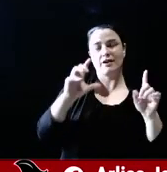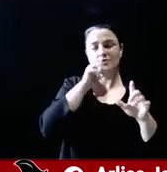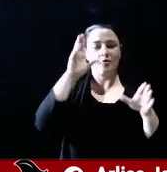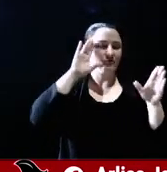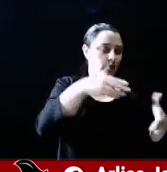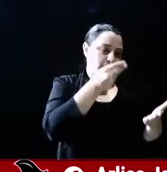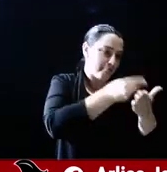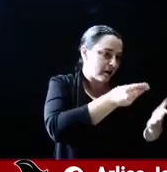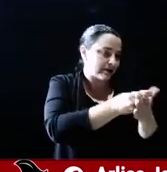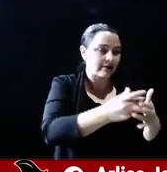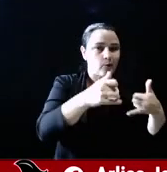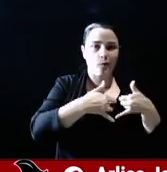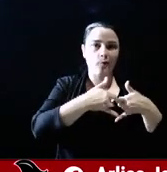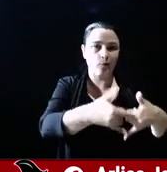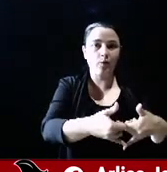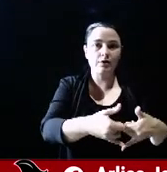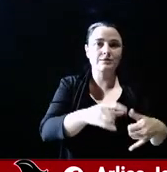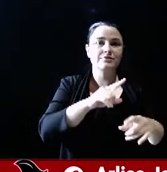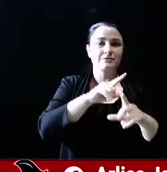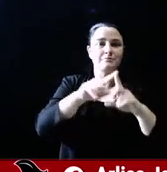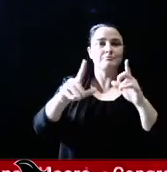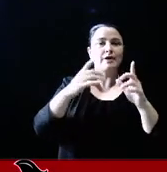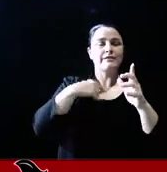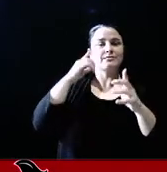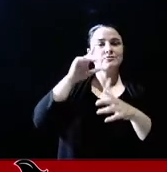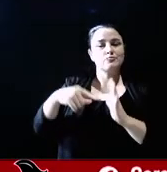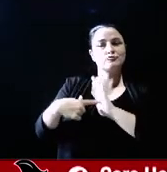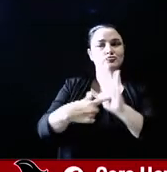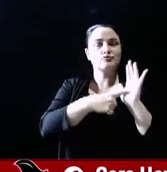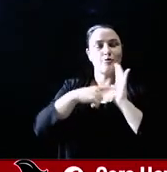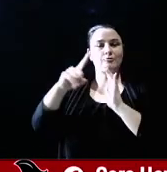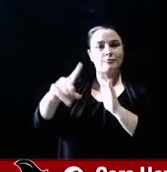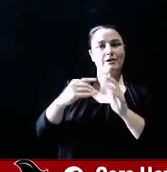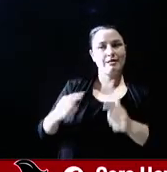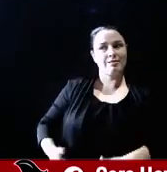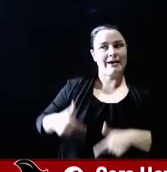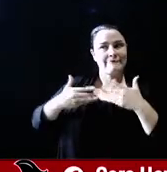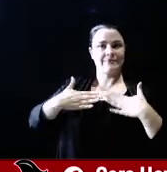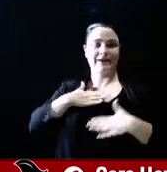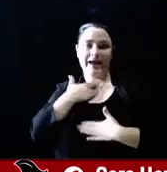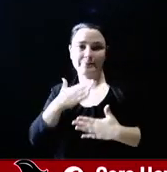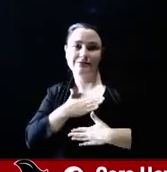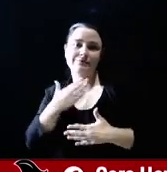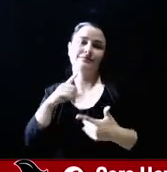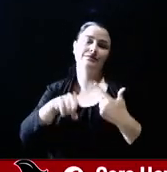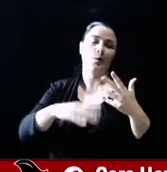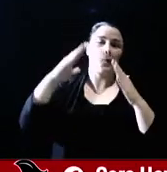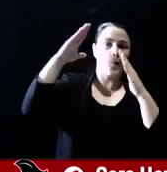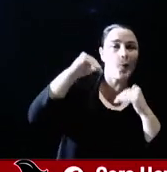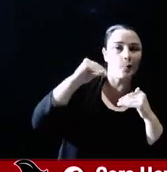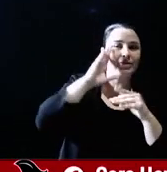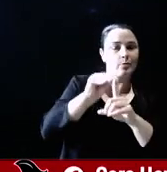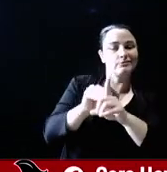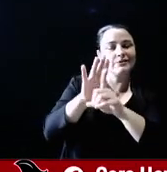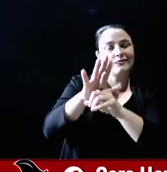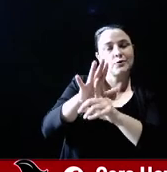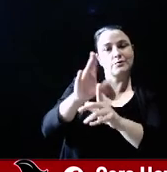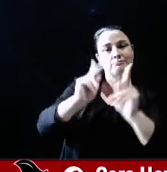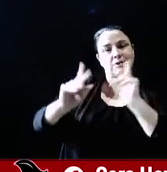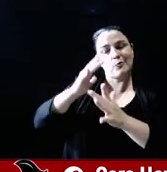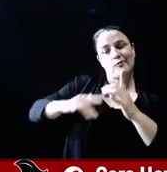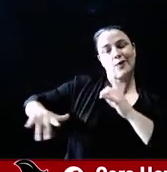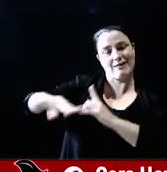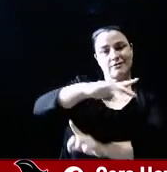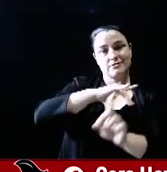awards, but instead to leave behind a trail of happiness and hope that influences those around us. This world and the people in